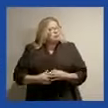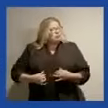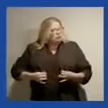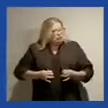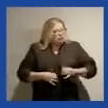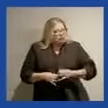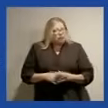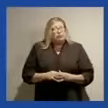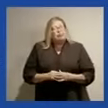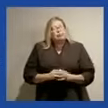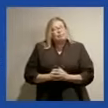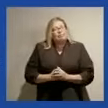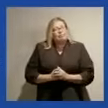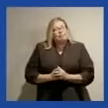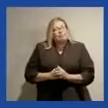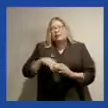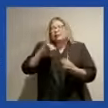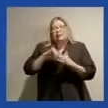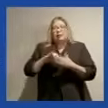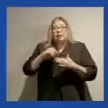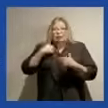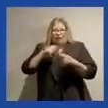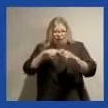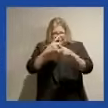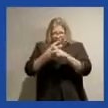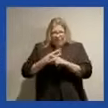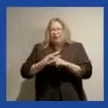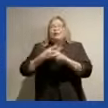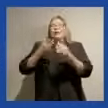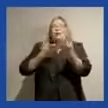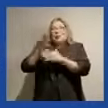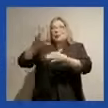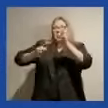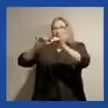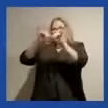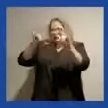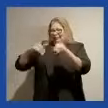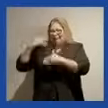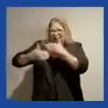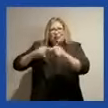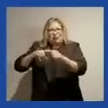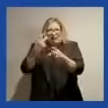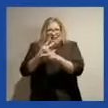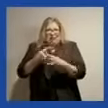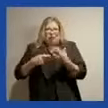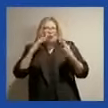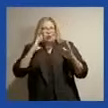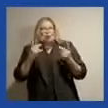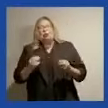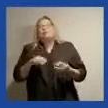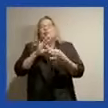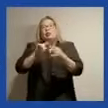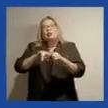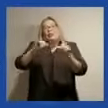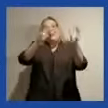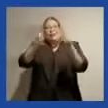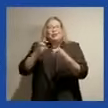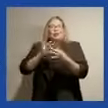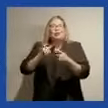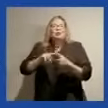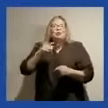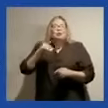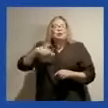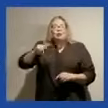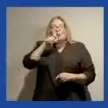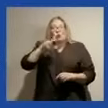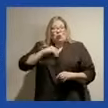one that's being adjudicated across the way at the Supreme Court. As it relates to this issue of homeowner insurance, final